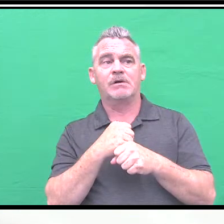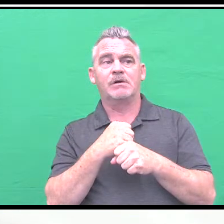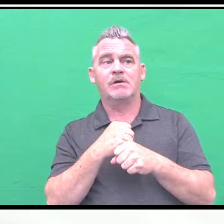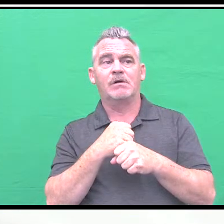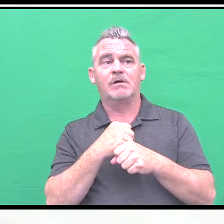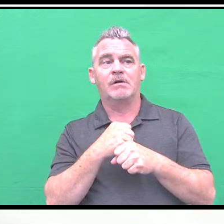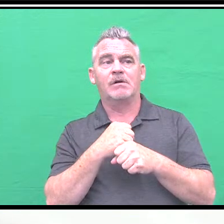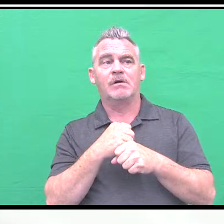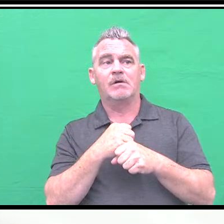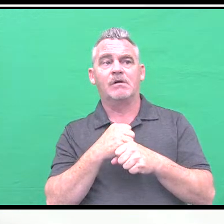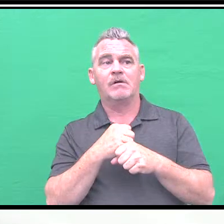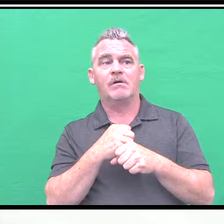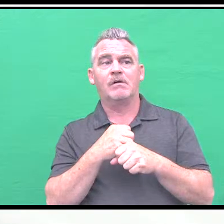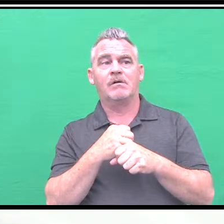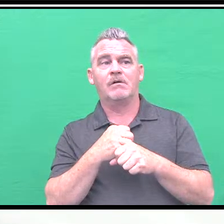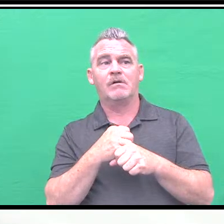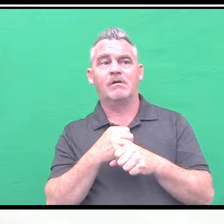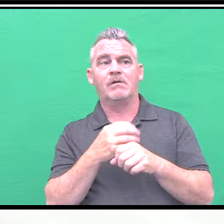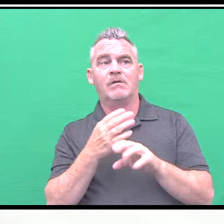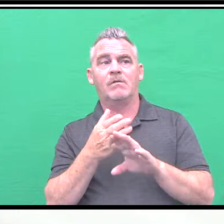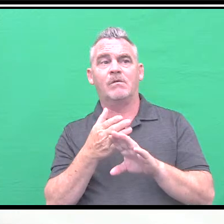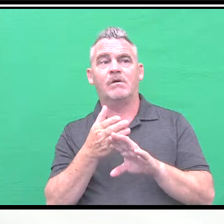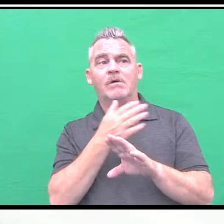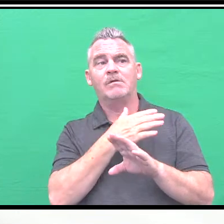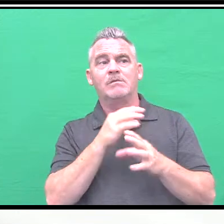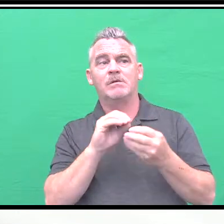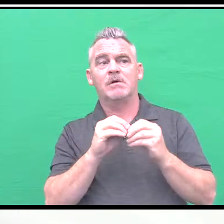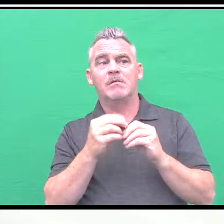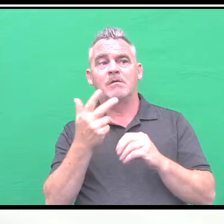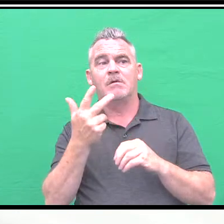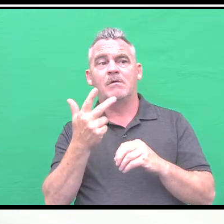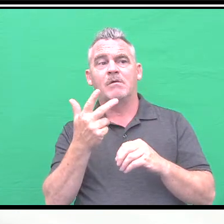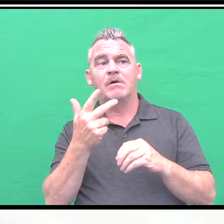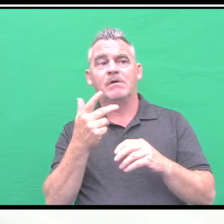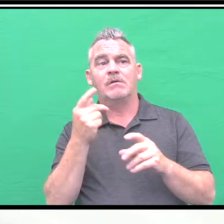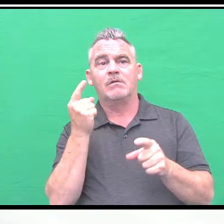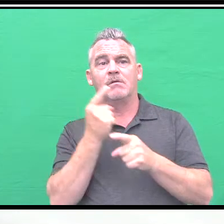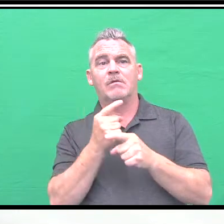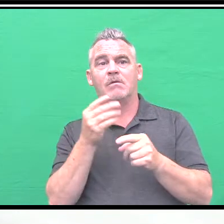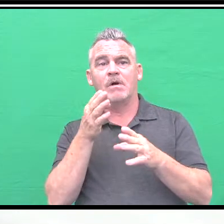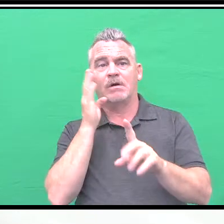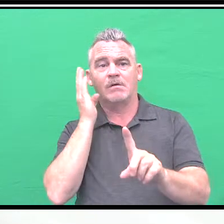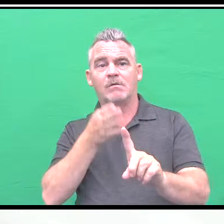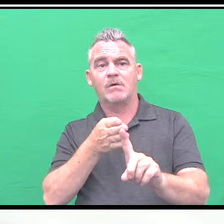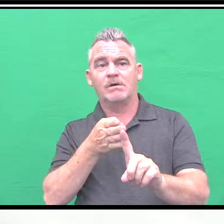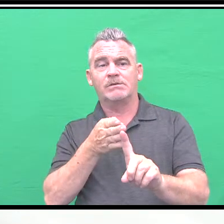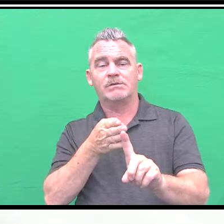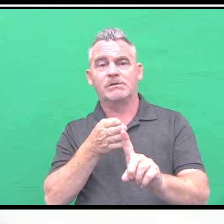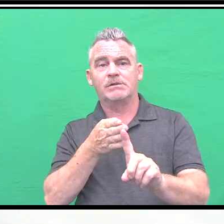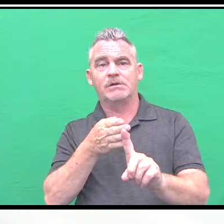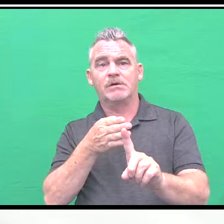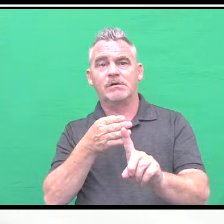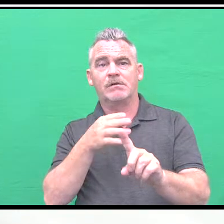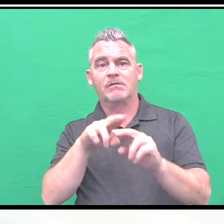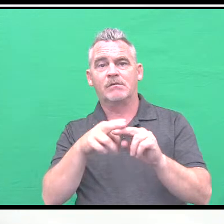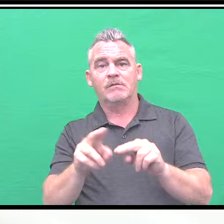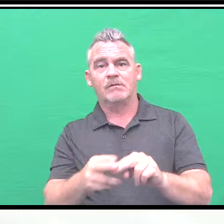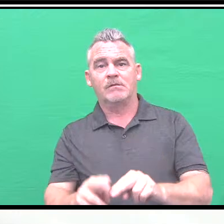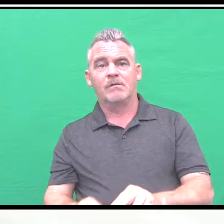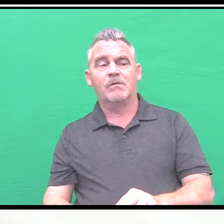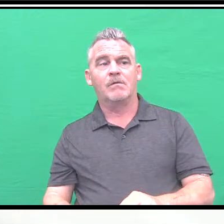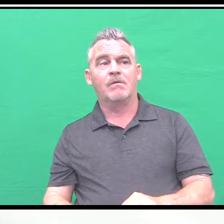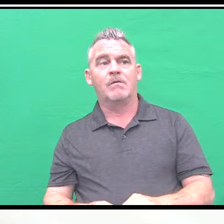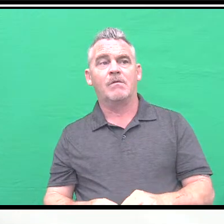3 about 5 years ago, so I have to say we are going in the right direction. And the district is